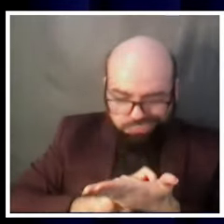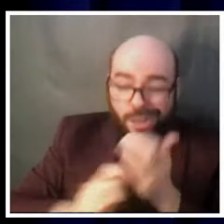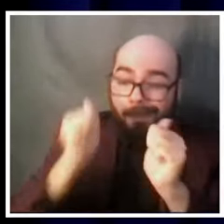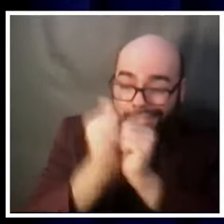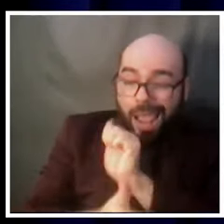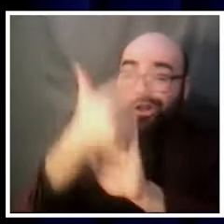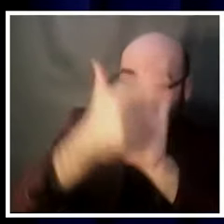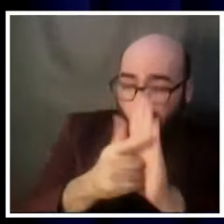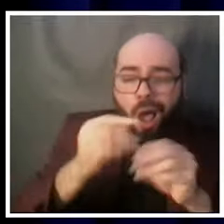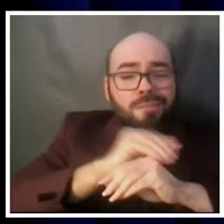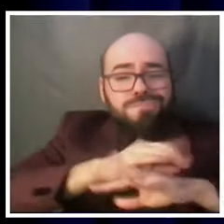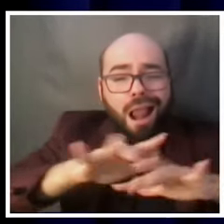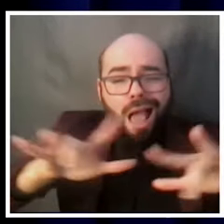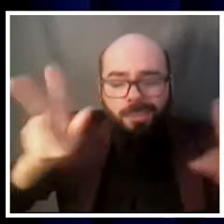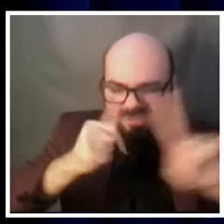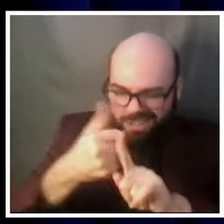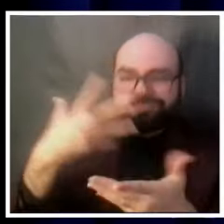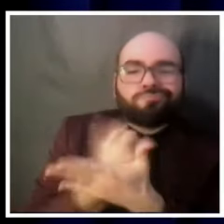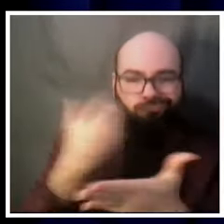premiums.